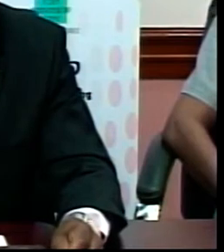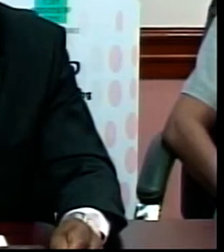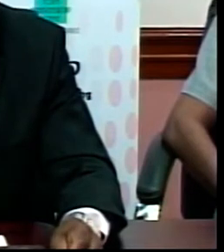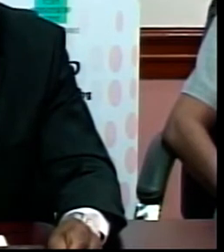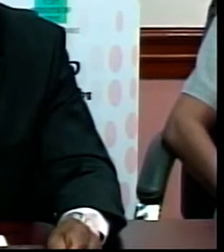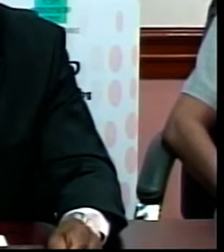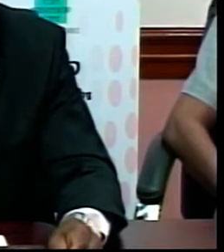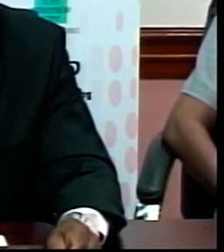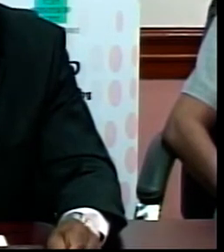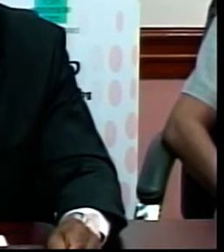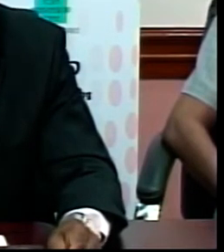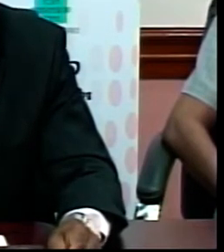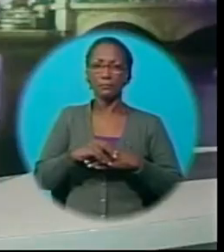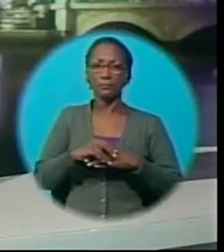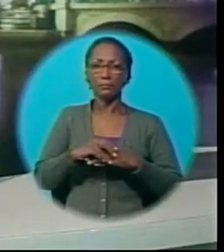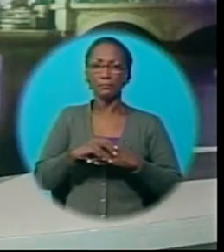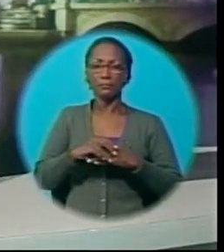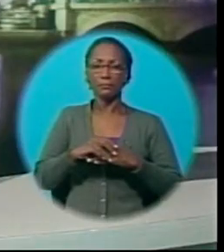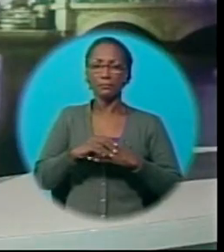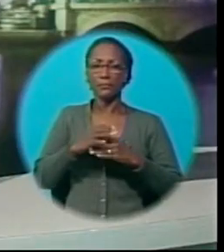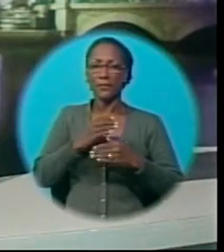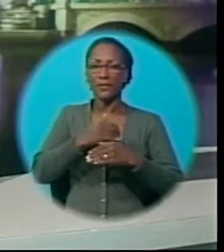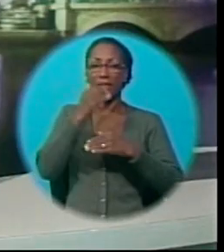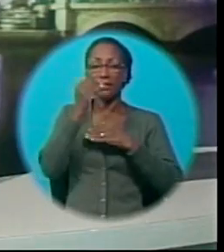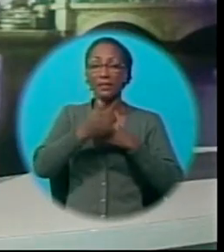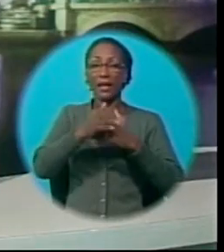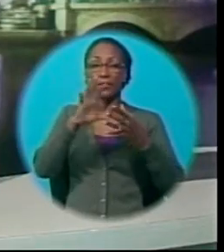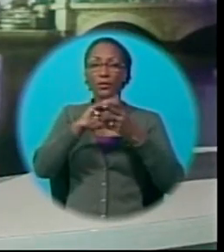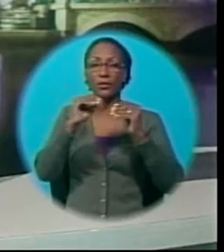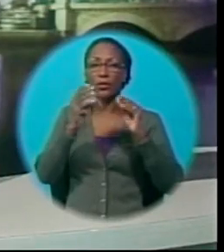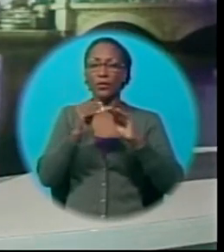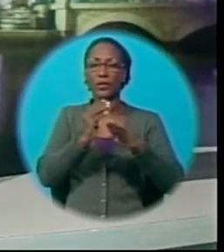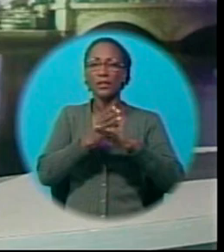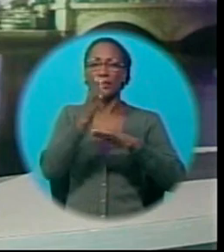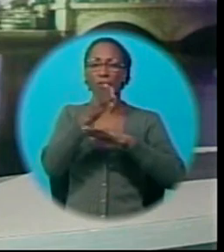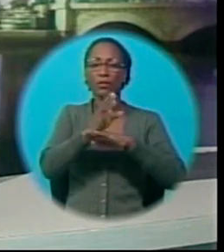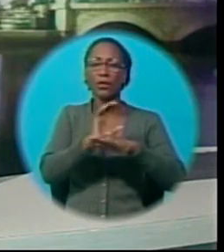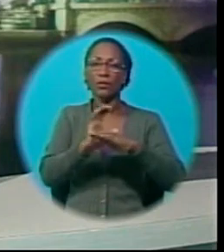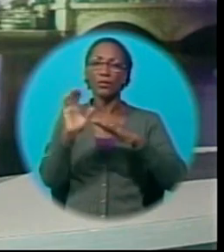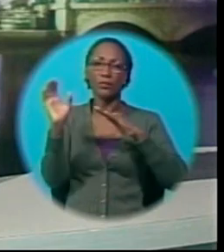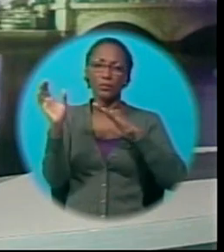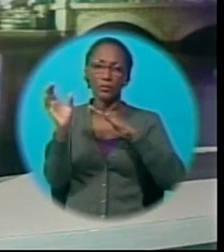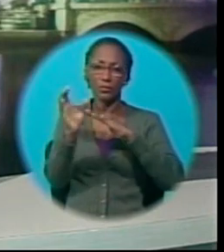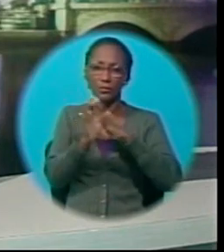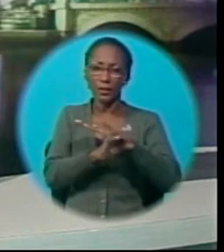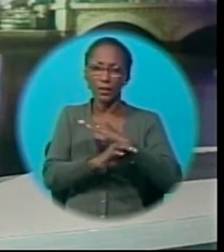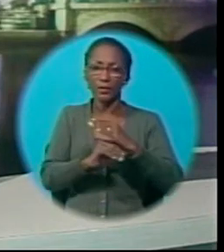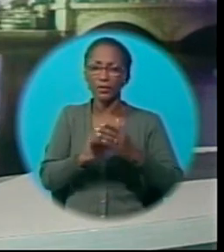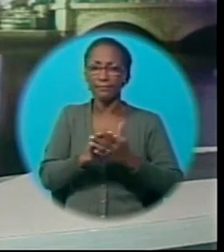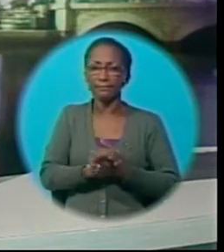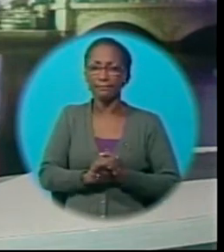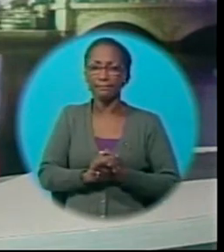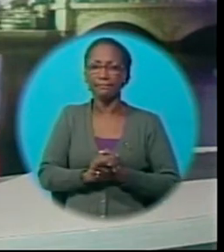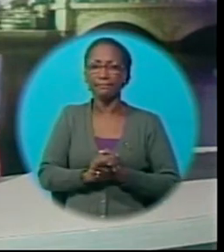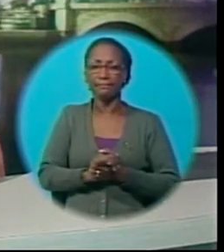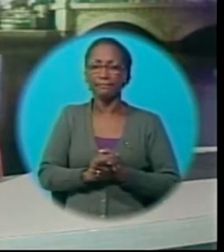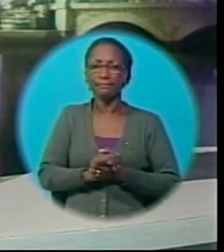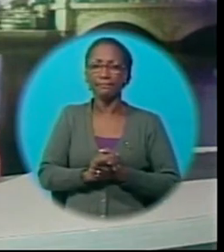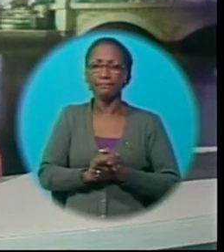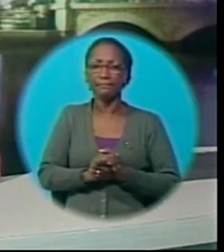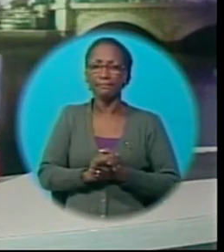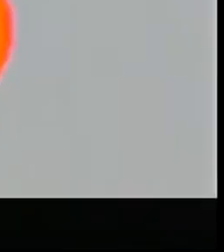solutions to challenges is very important. And still to come, a look at some of the stories making headlines across our region. Stay with us.